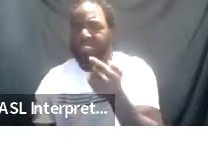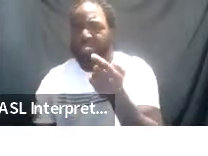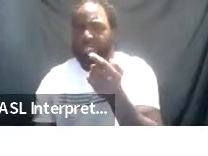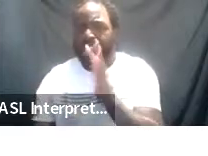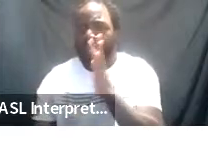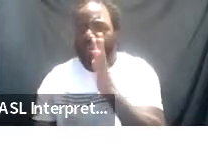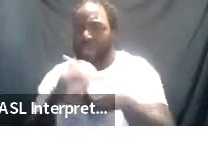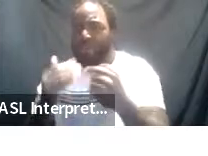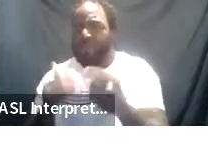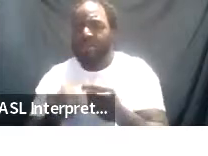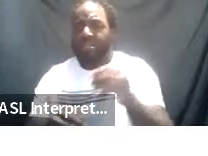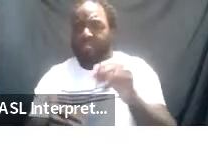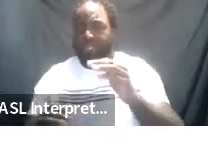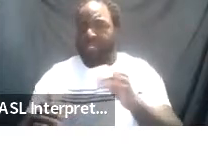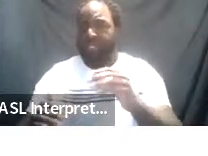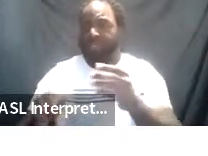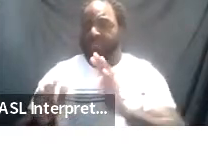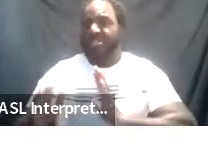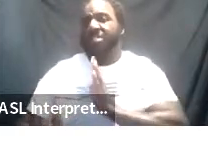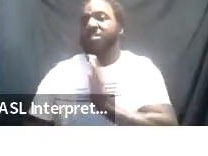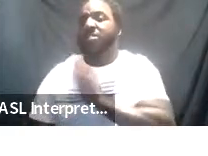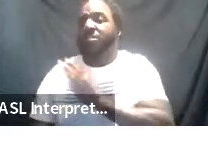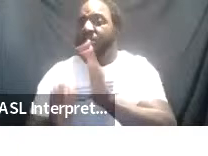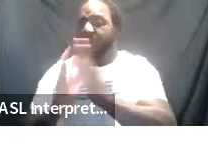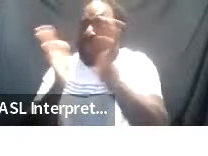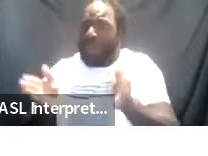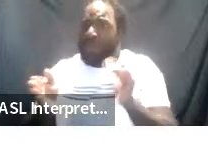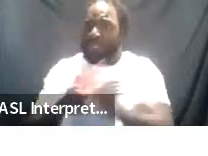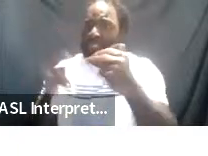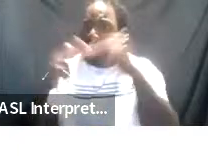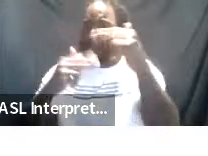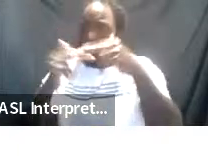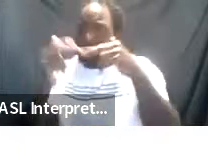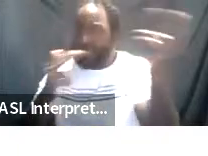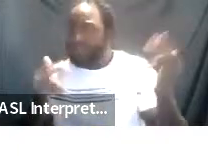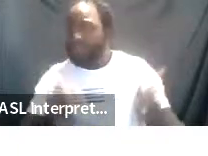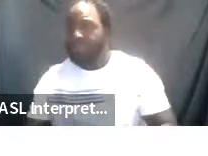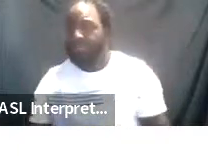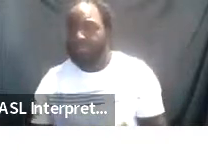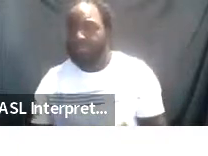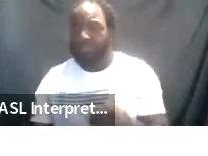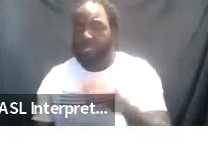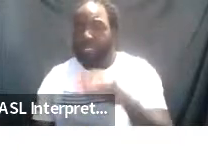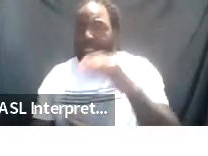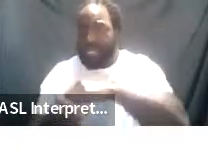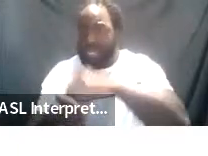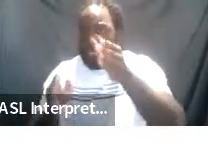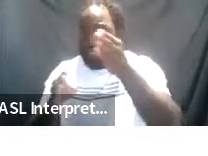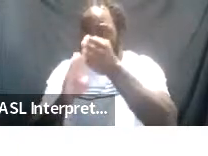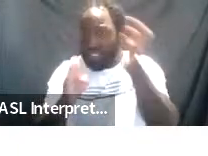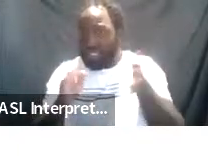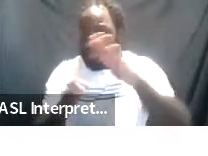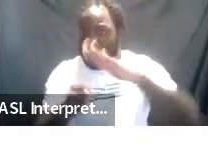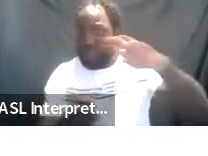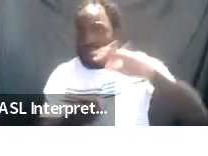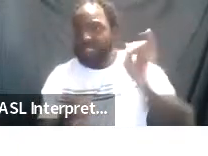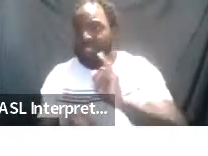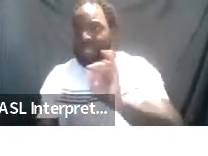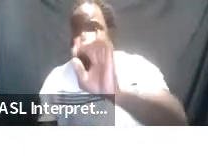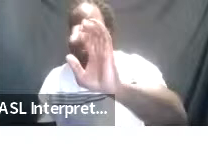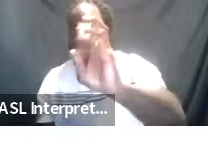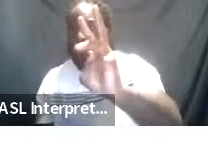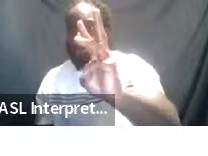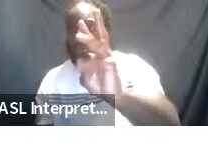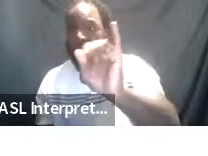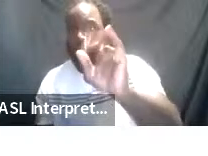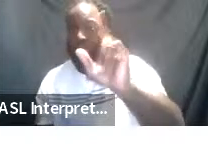proliferation of luxury housing that is being built? You know, in neighborhoods like Williamsburg,